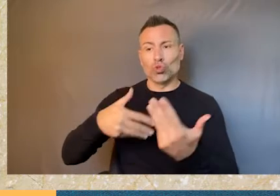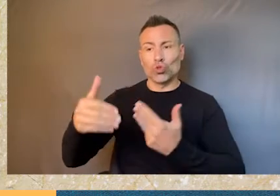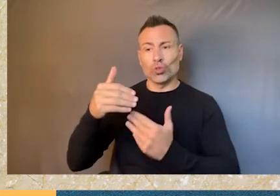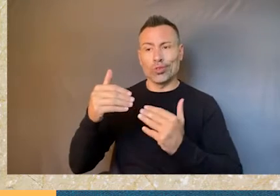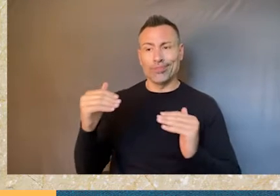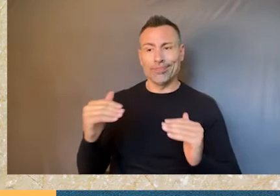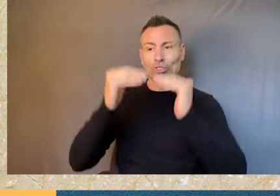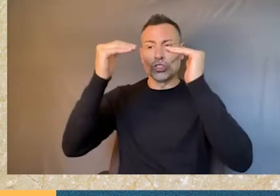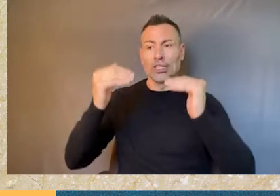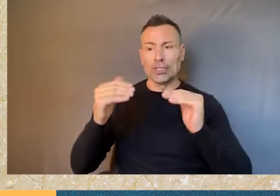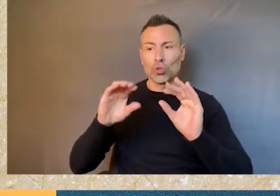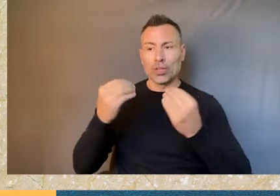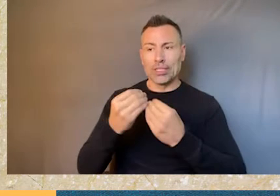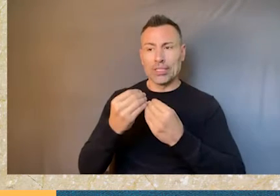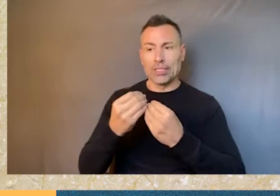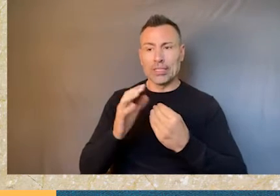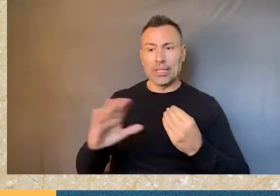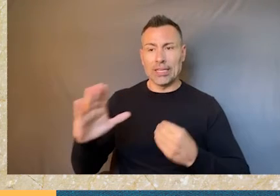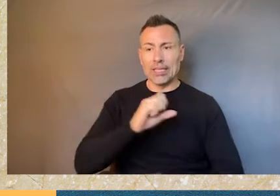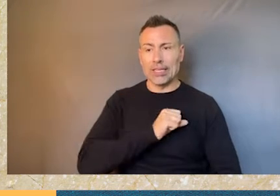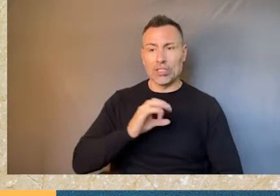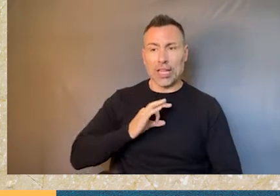their organizations and movements.